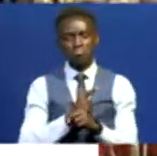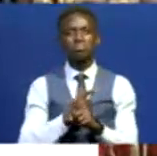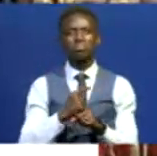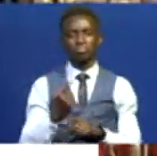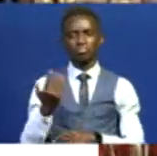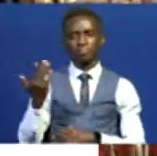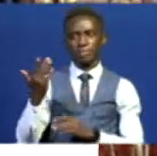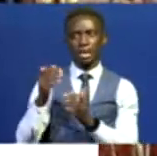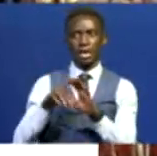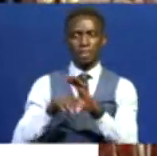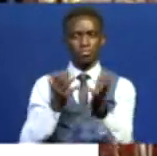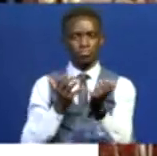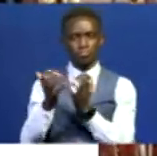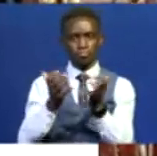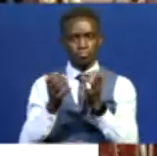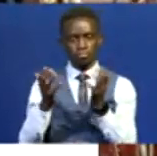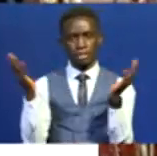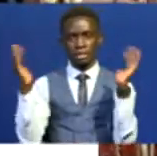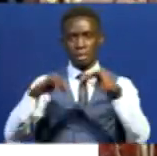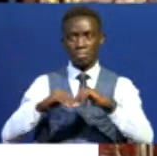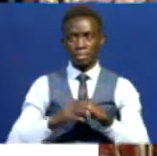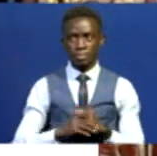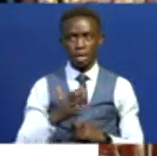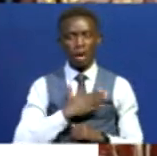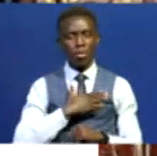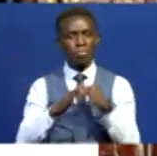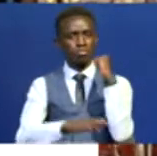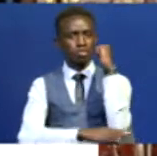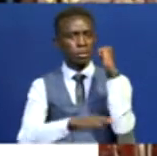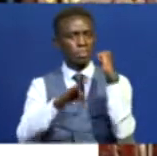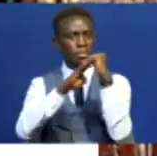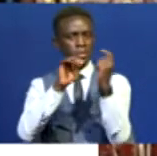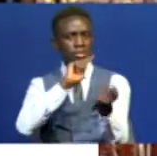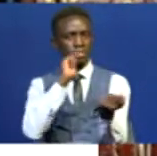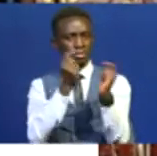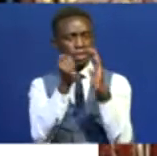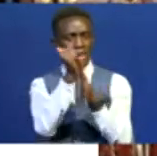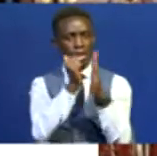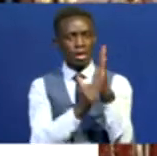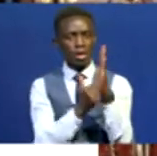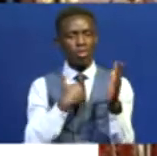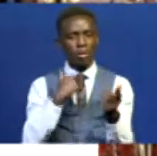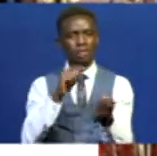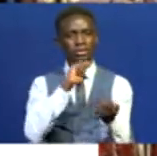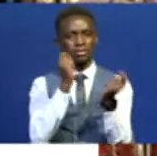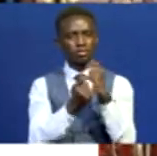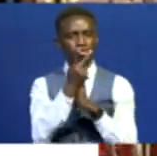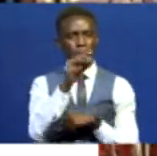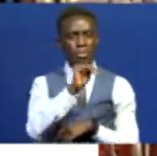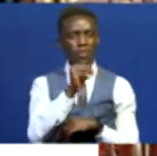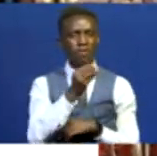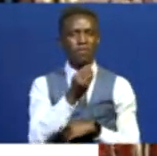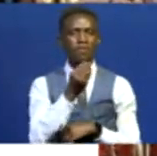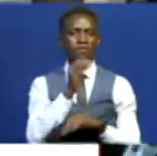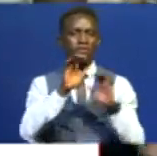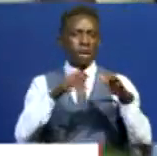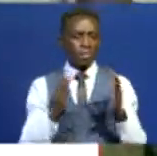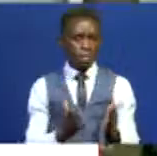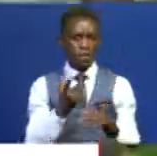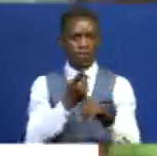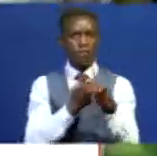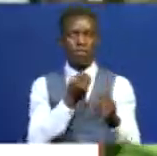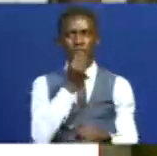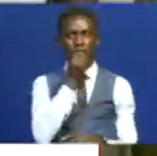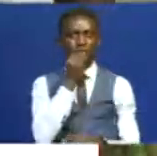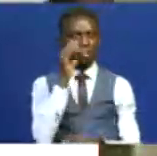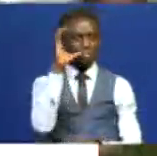Our bottom-up economic transformation agenda aims to transform 2 million farmers from food deficit to surplus producers. Speaking